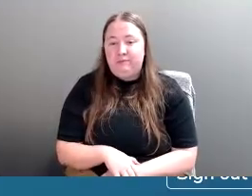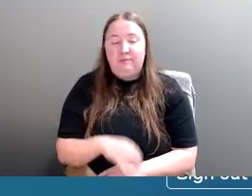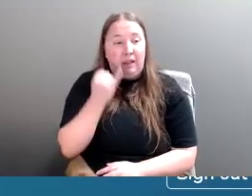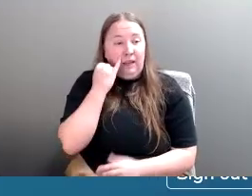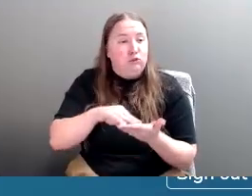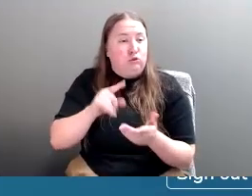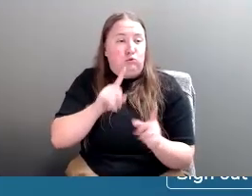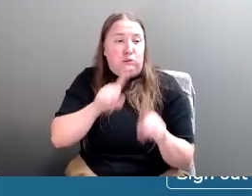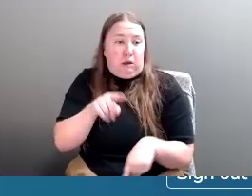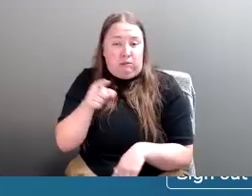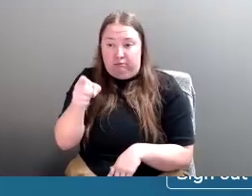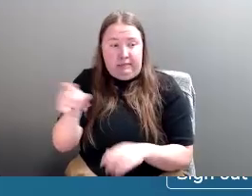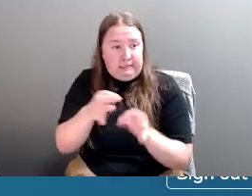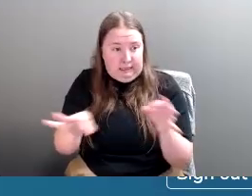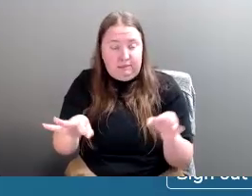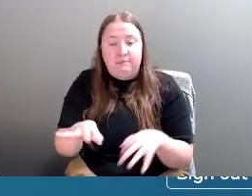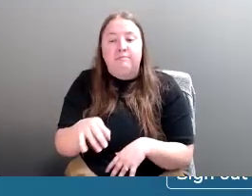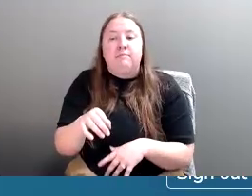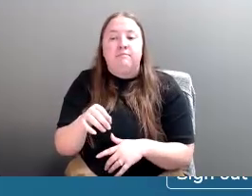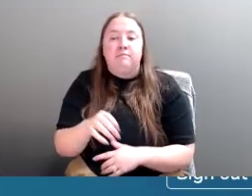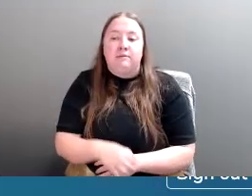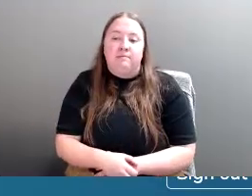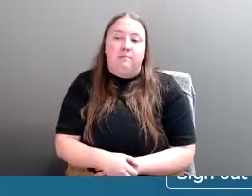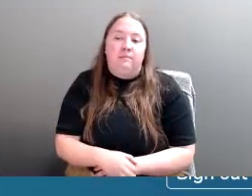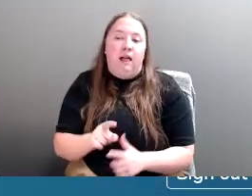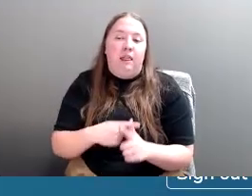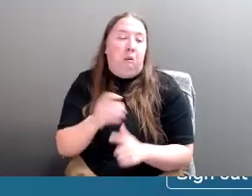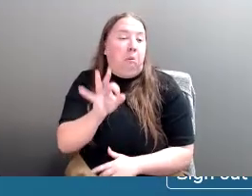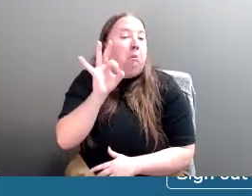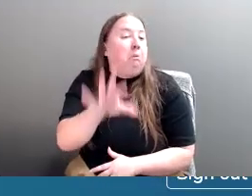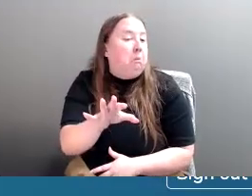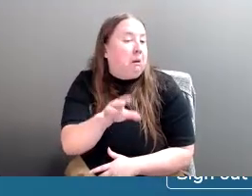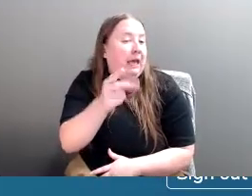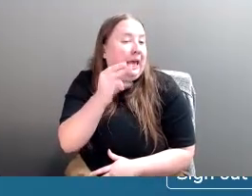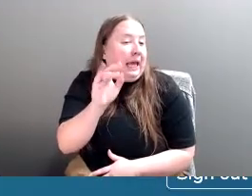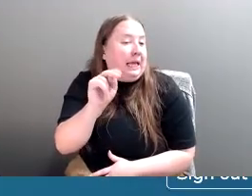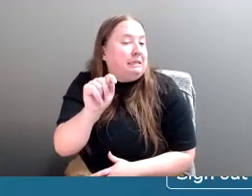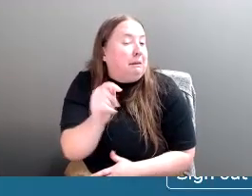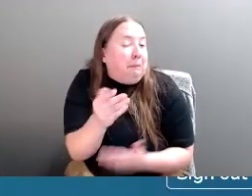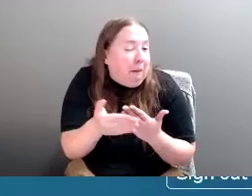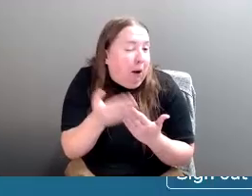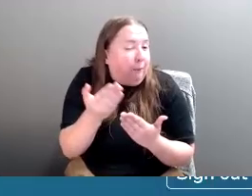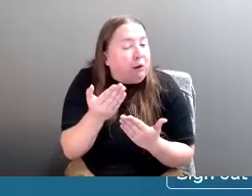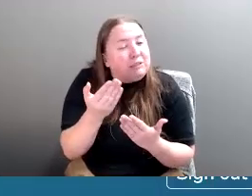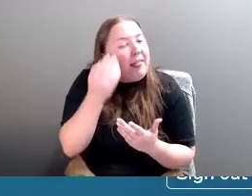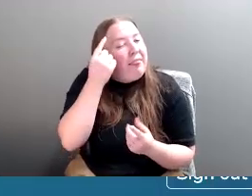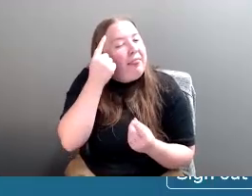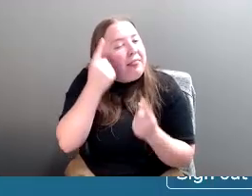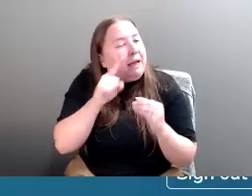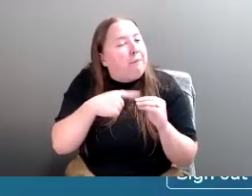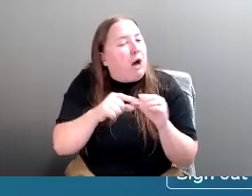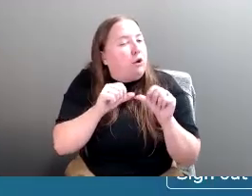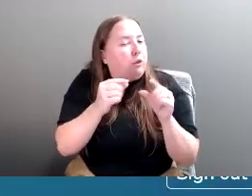says something like that, then in this case, it's going to give them a little hint, a little like, hey, you know, almost will think about the keyword